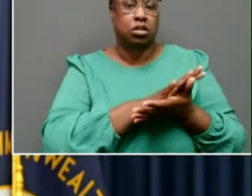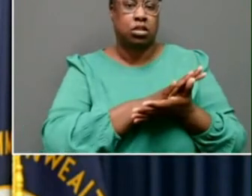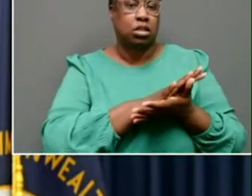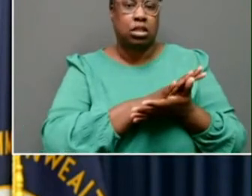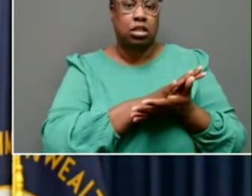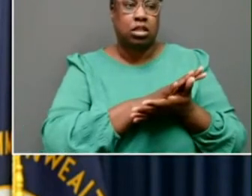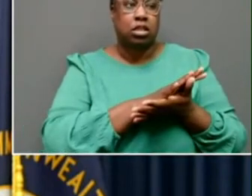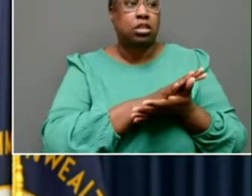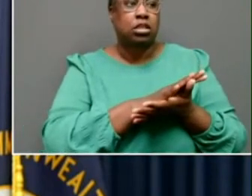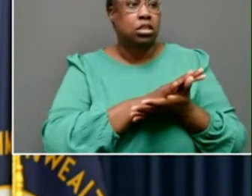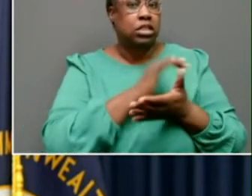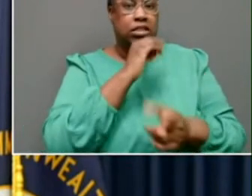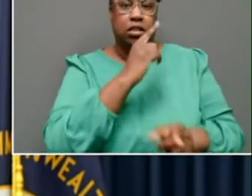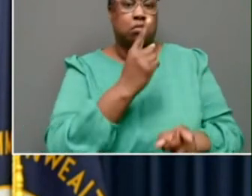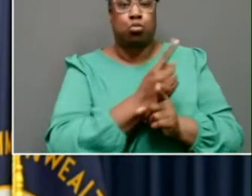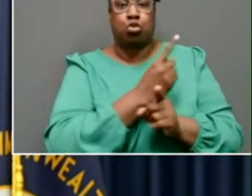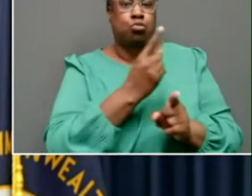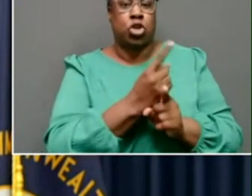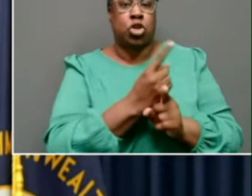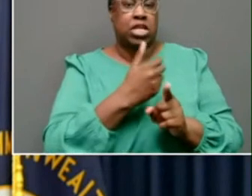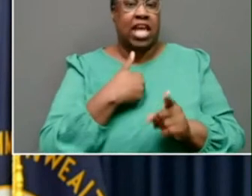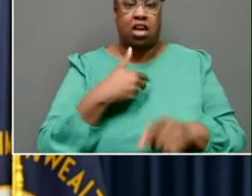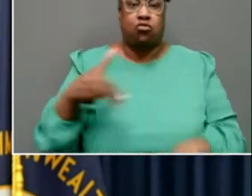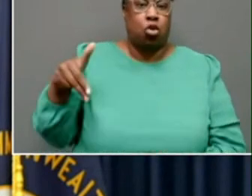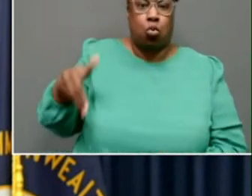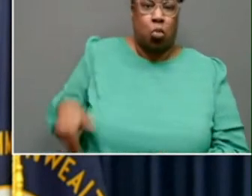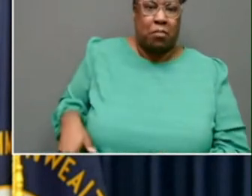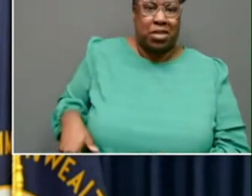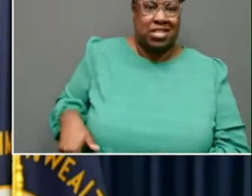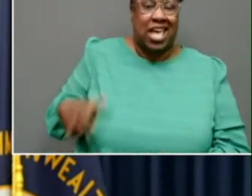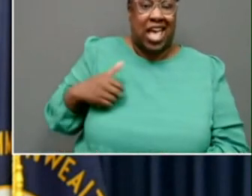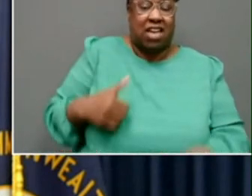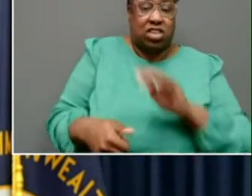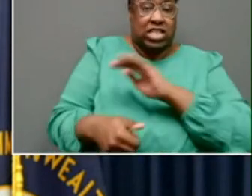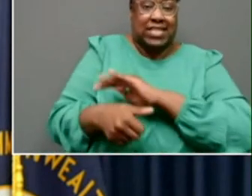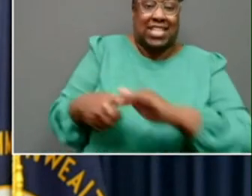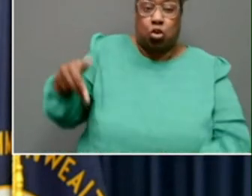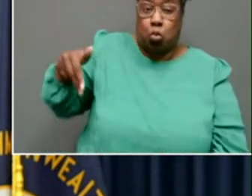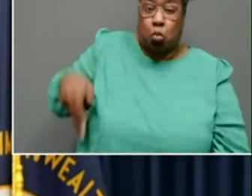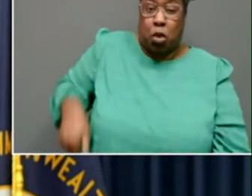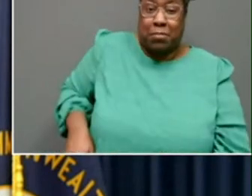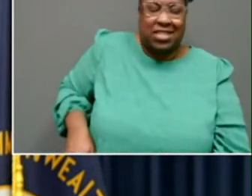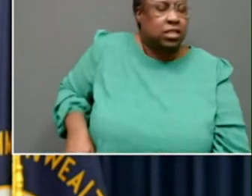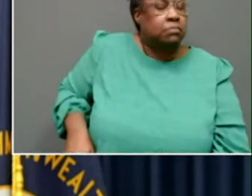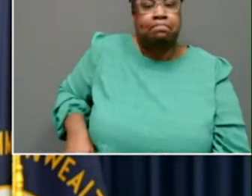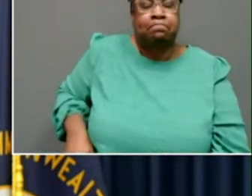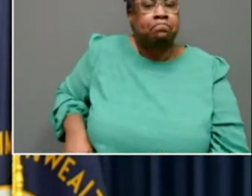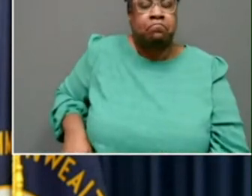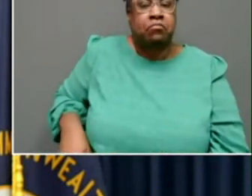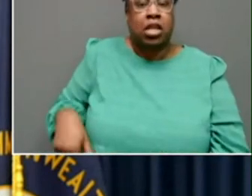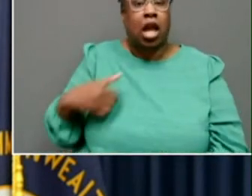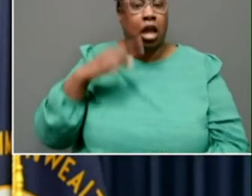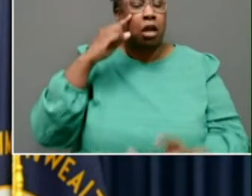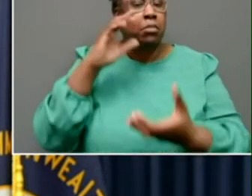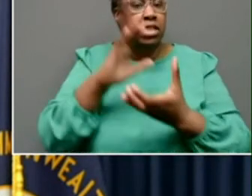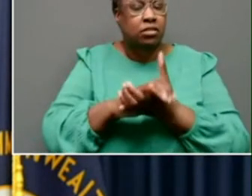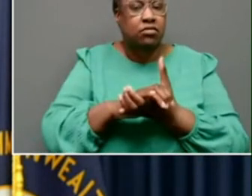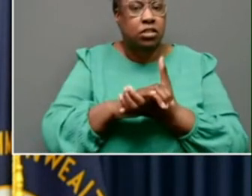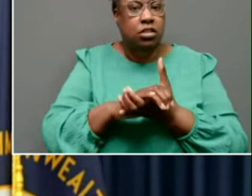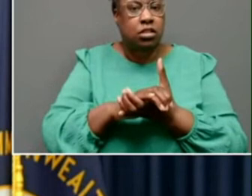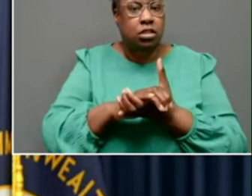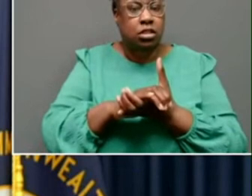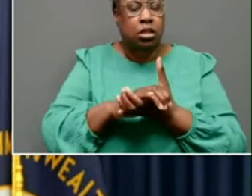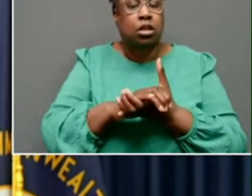allow weapons and concealed weapons specifically. That's why I also believe that we got to work to get a